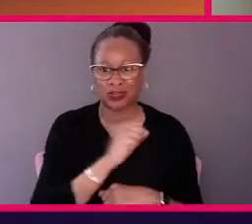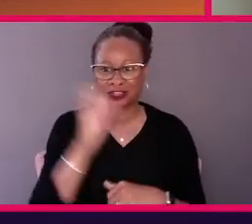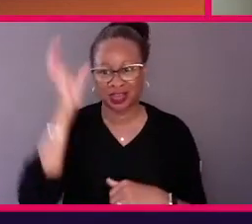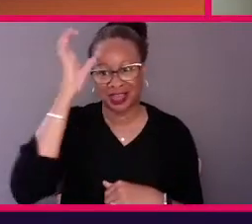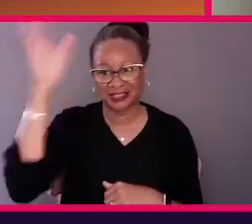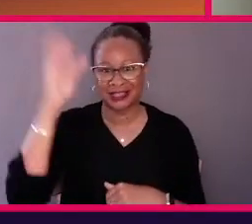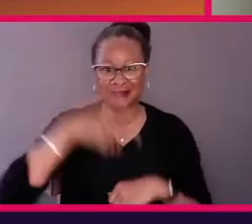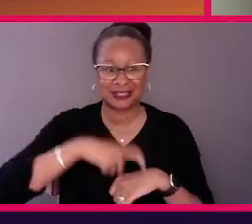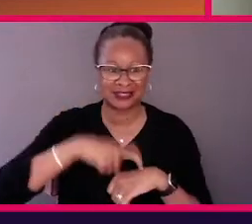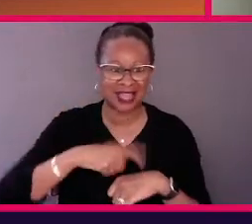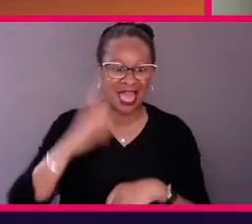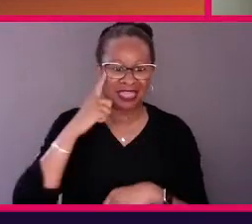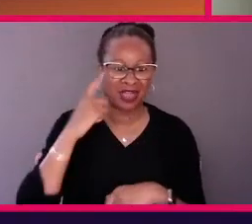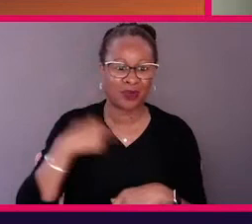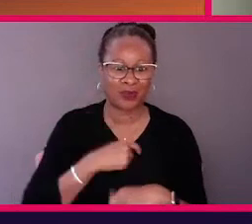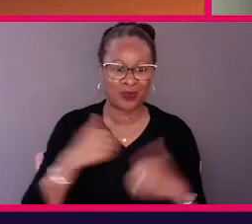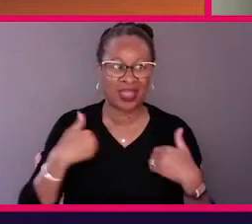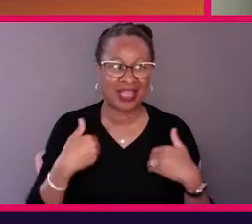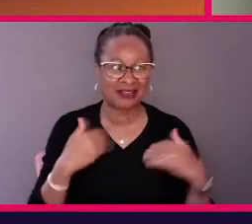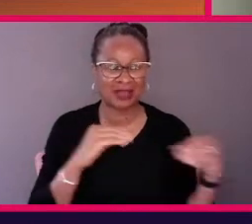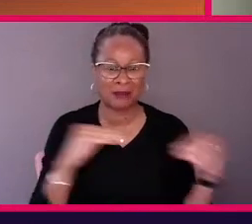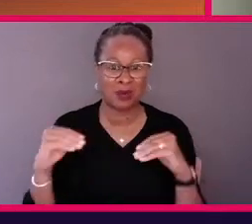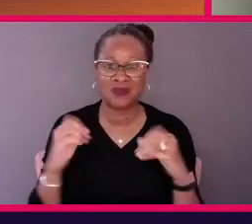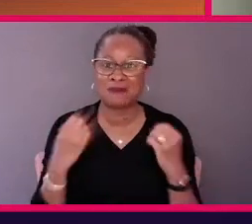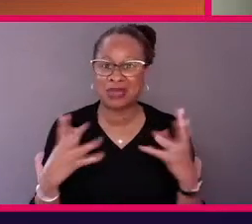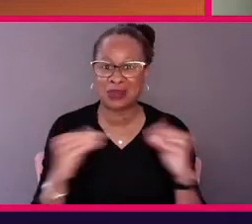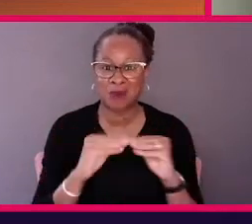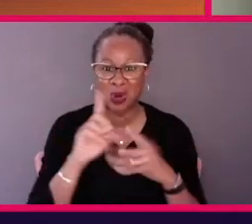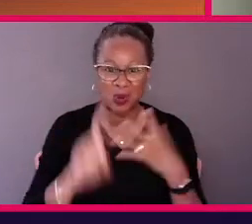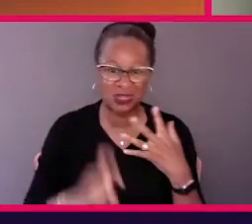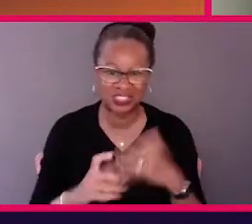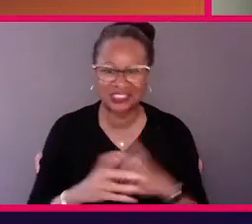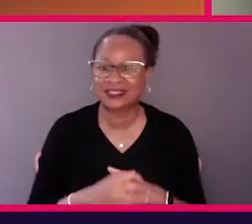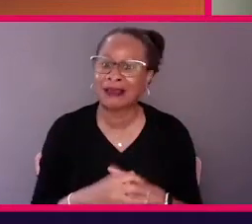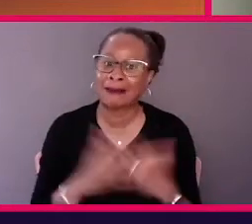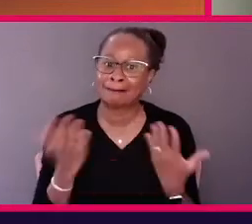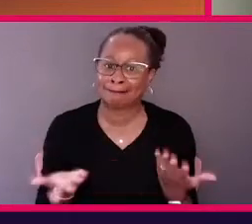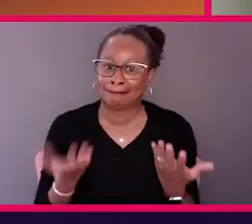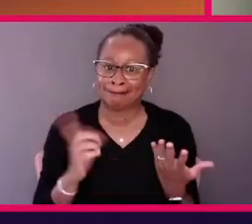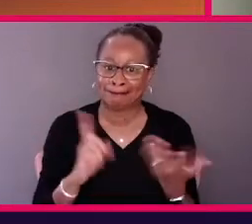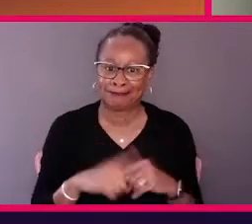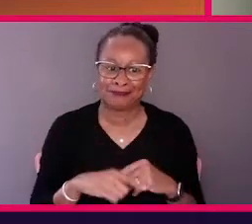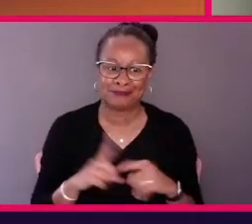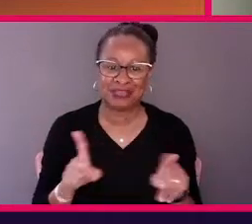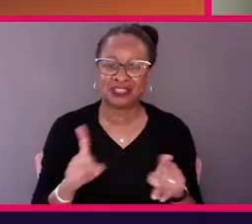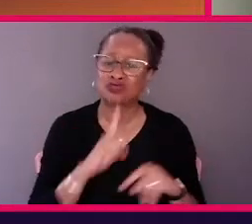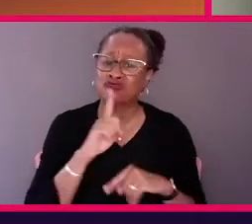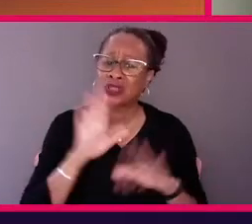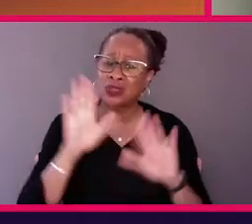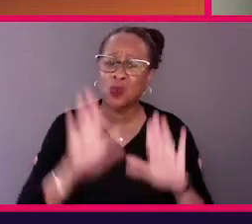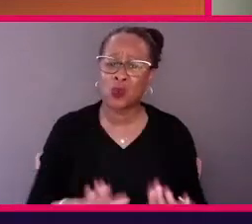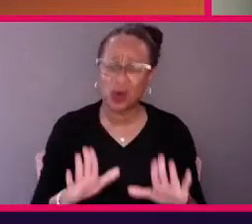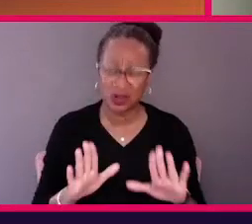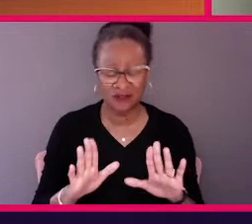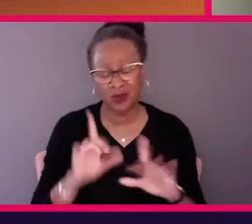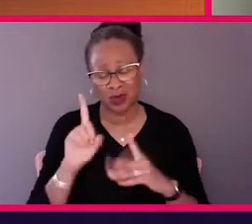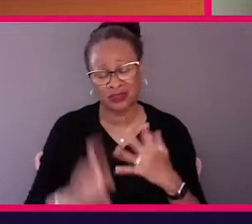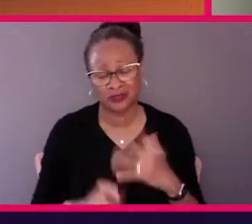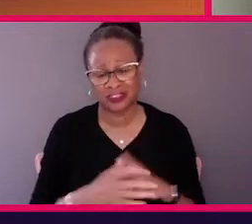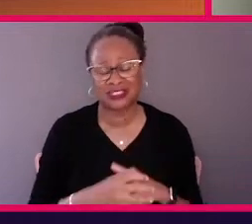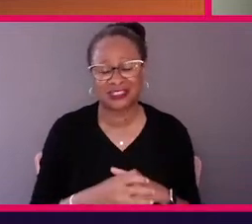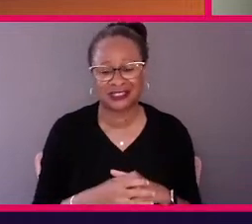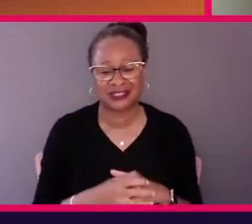of time, I thought we would be able to move through many more questions, but this has just been a really wonderful conversation. And I think